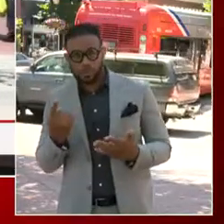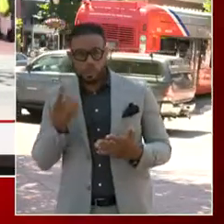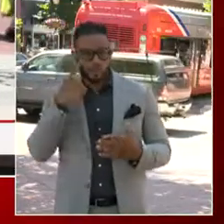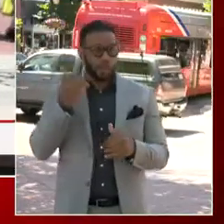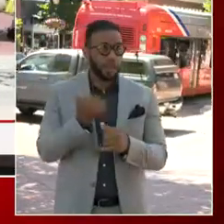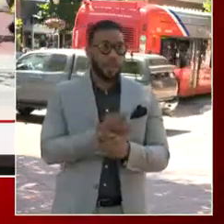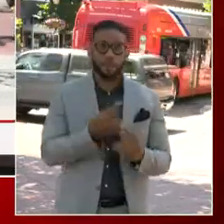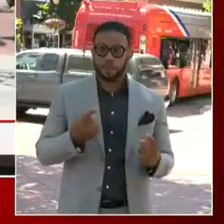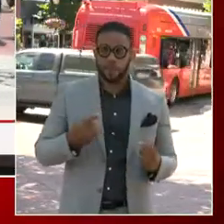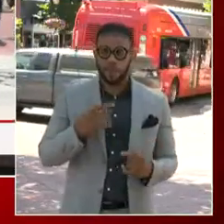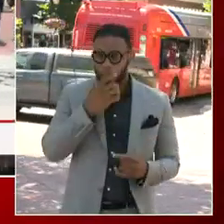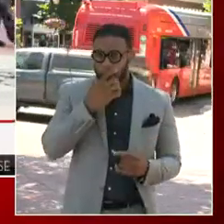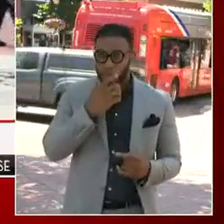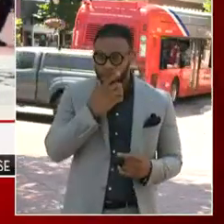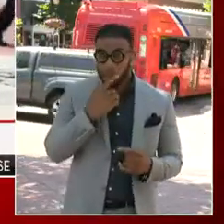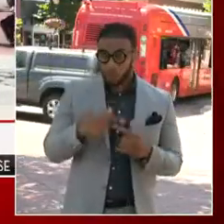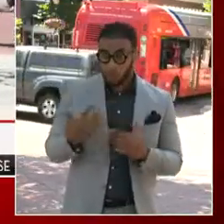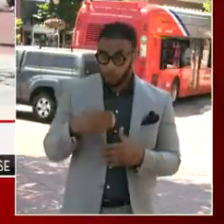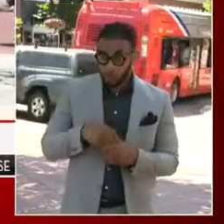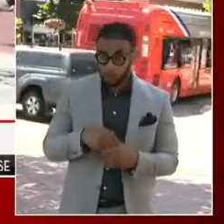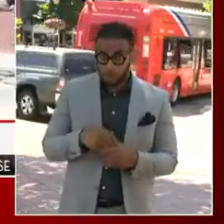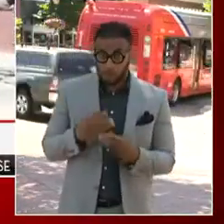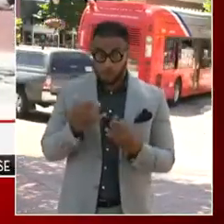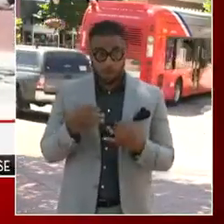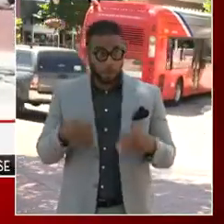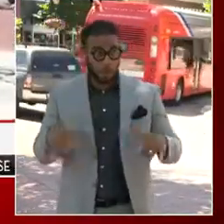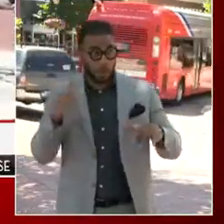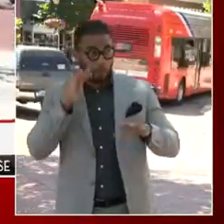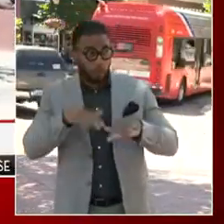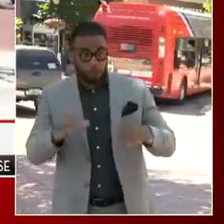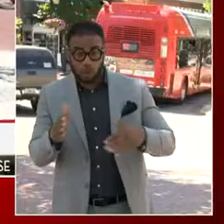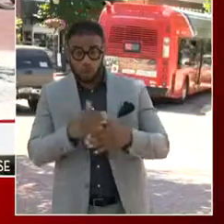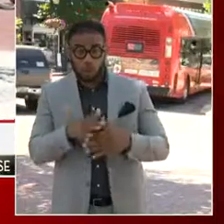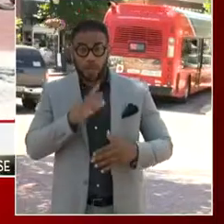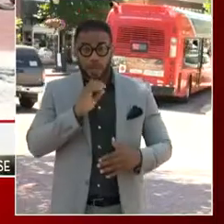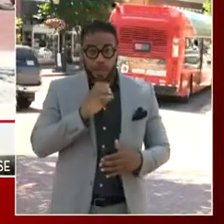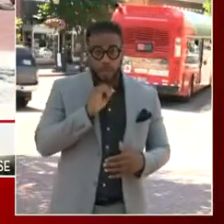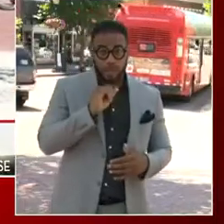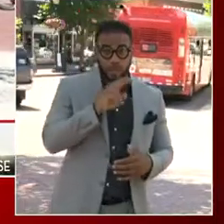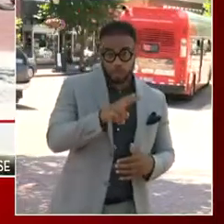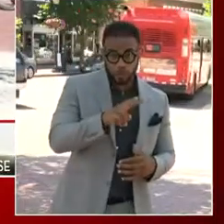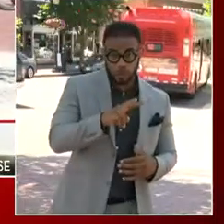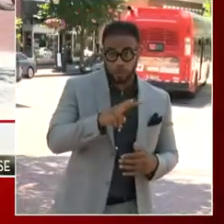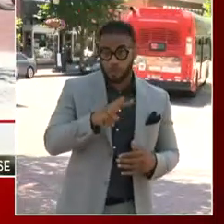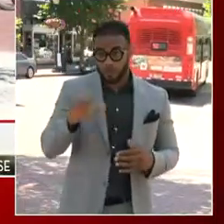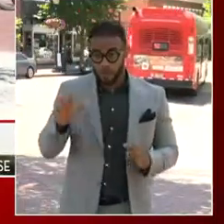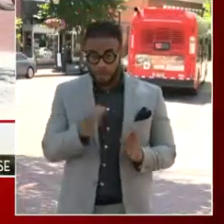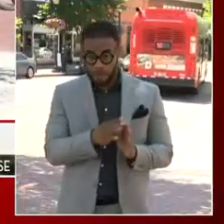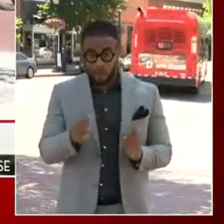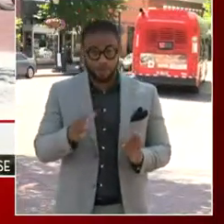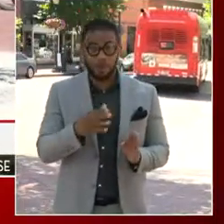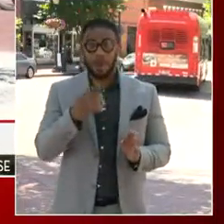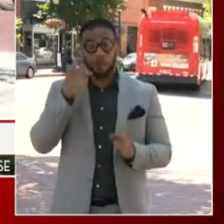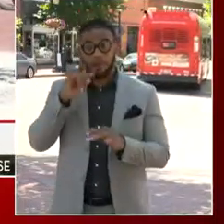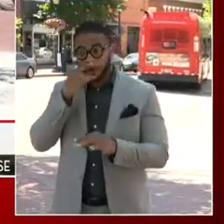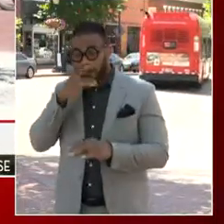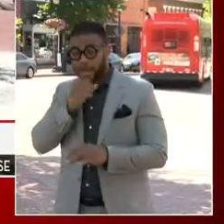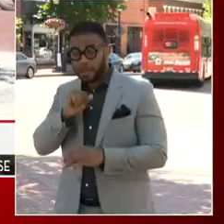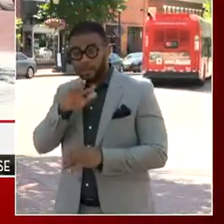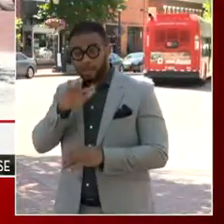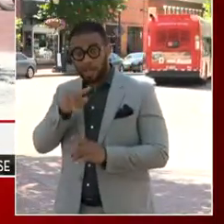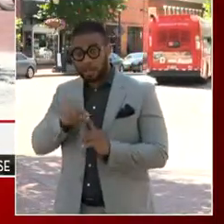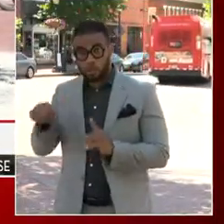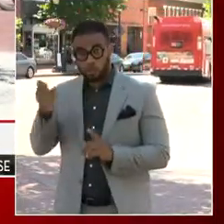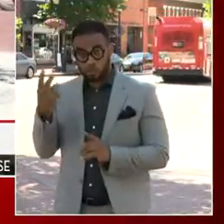for everyone, to include playgrounds for children between the ages of 2 and 5, and for kids ages